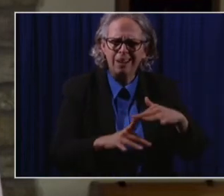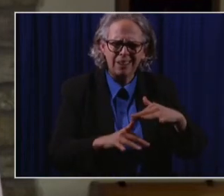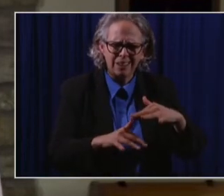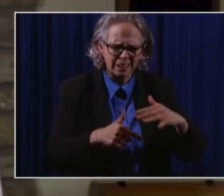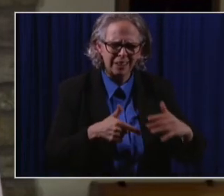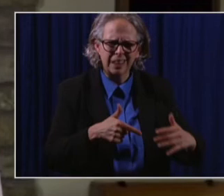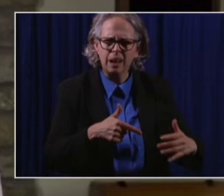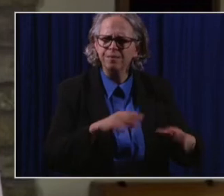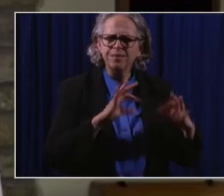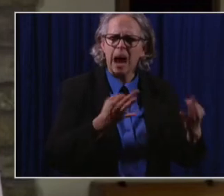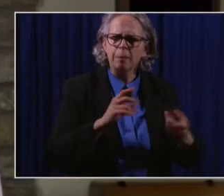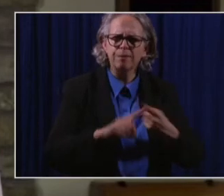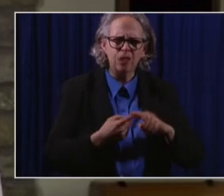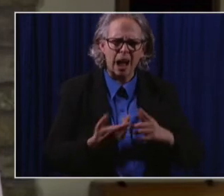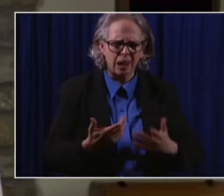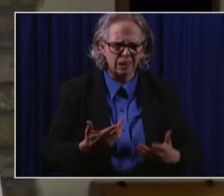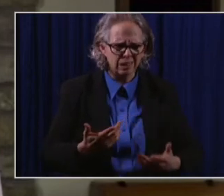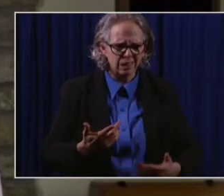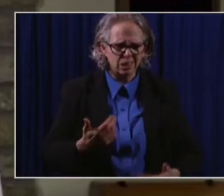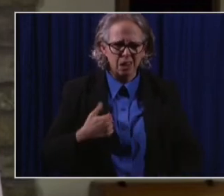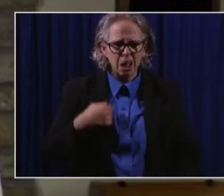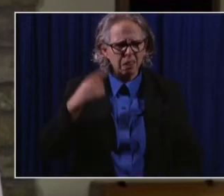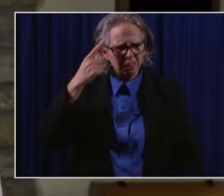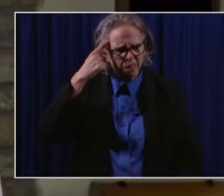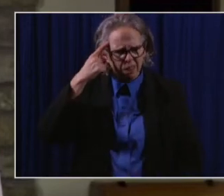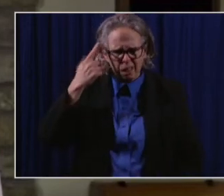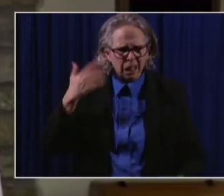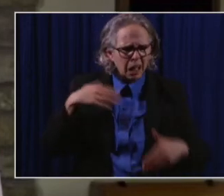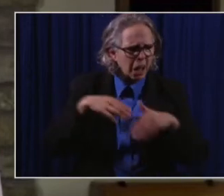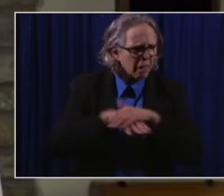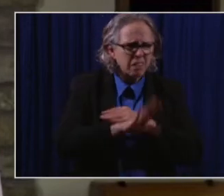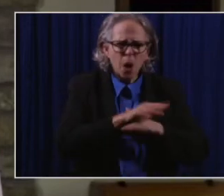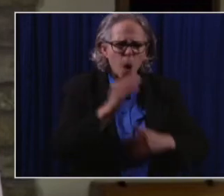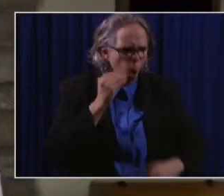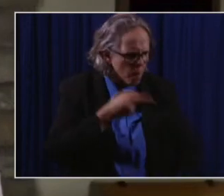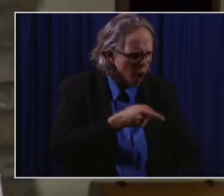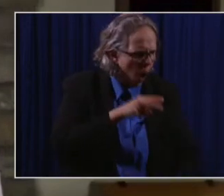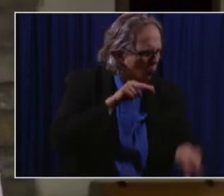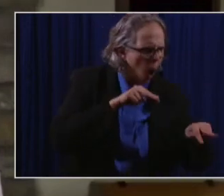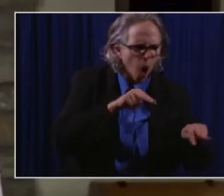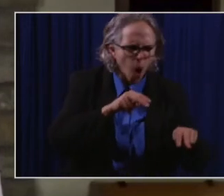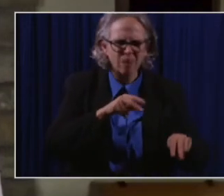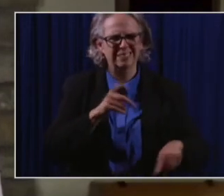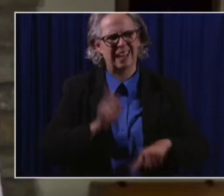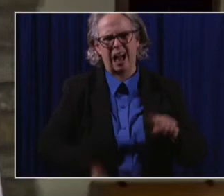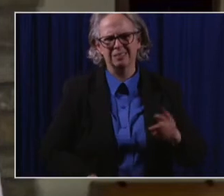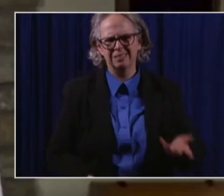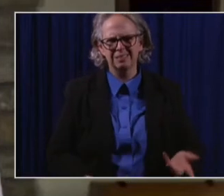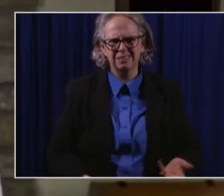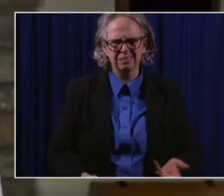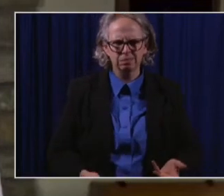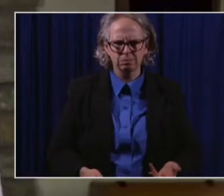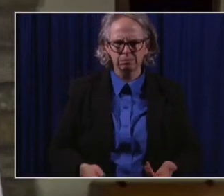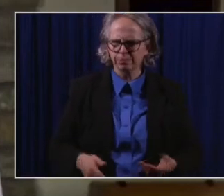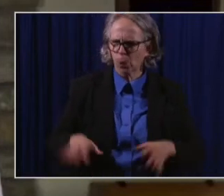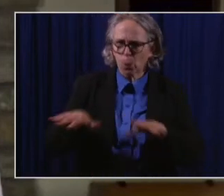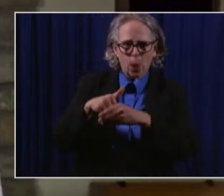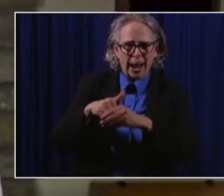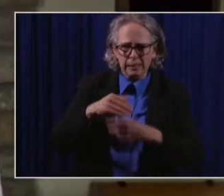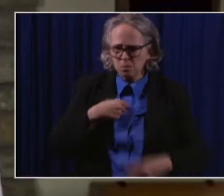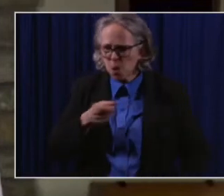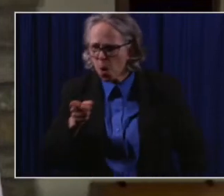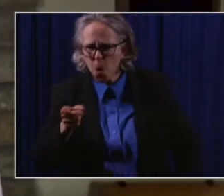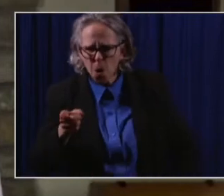into people's homes. We don't want to go into people's homes. And it's the same way of weddings. These